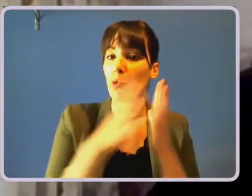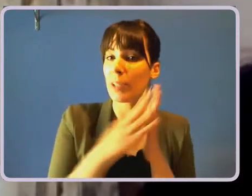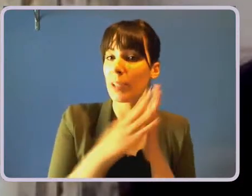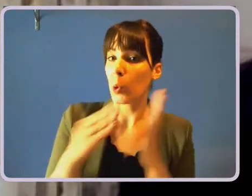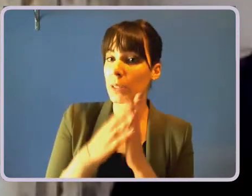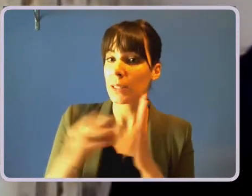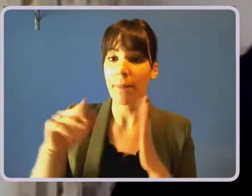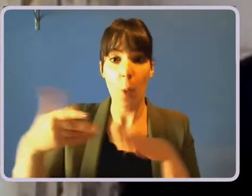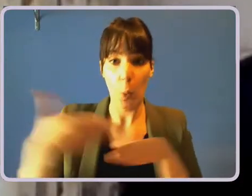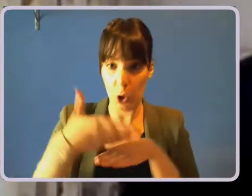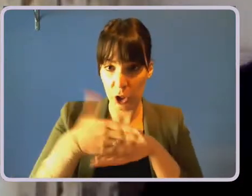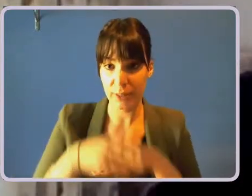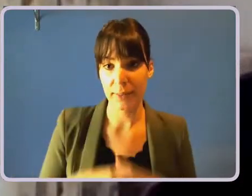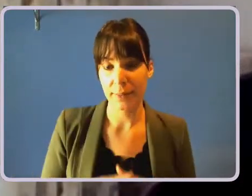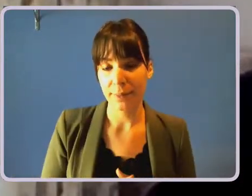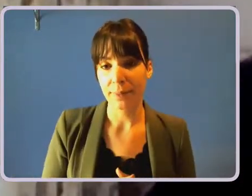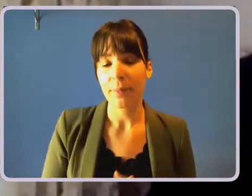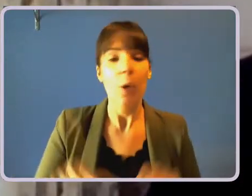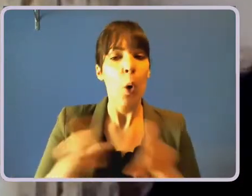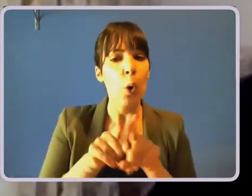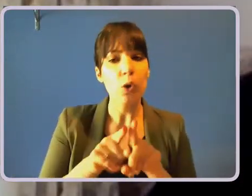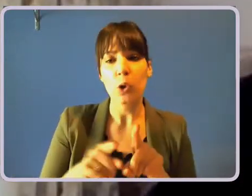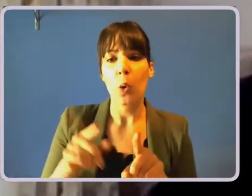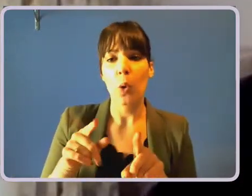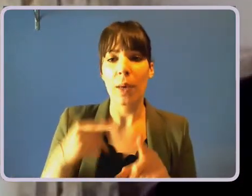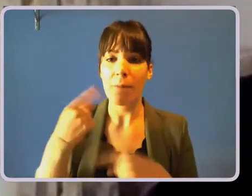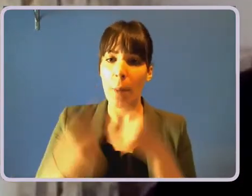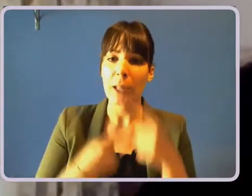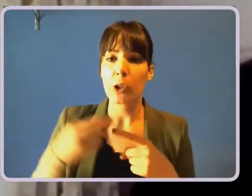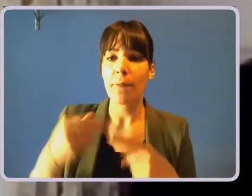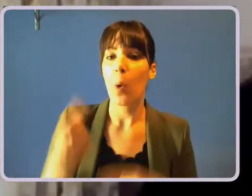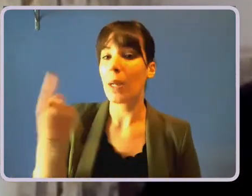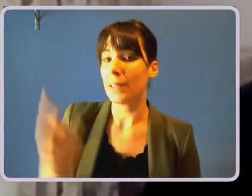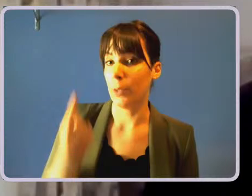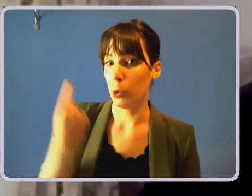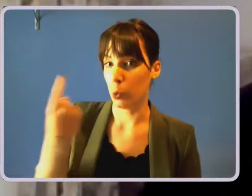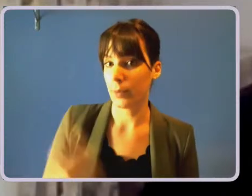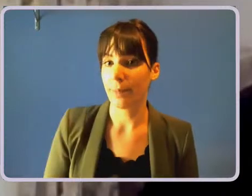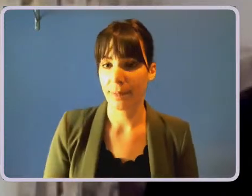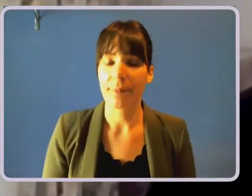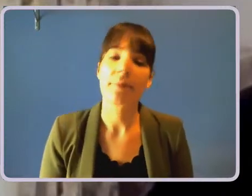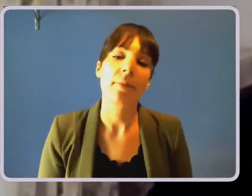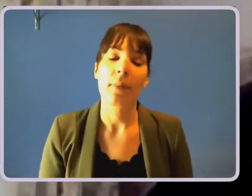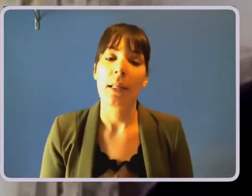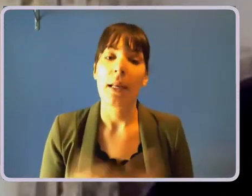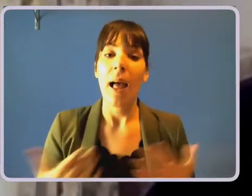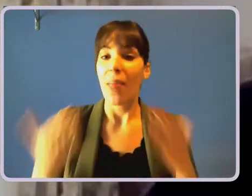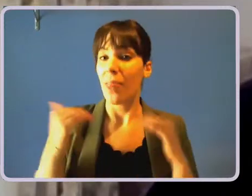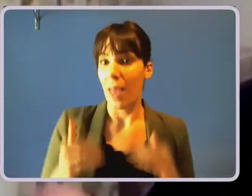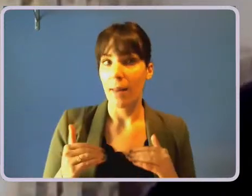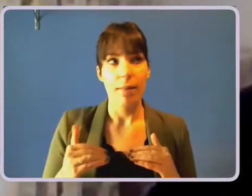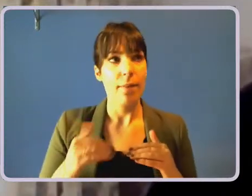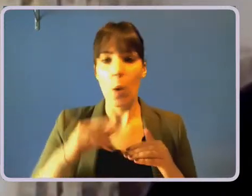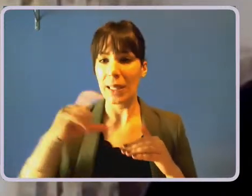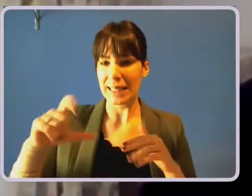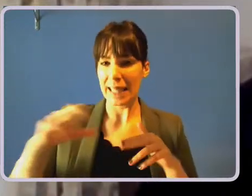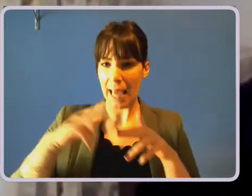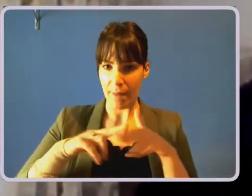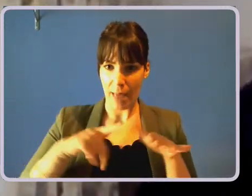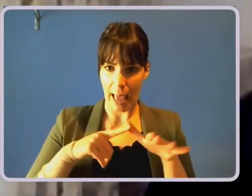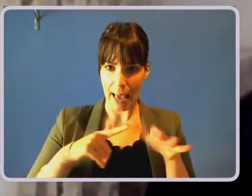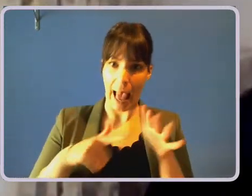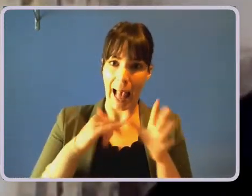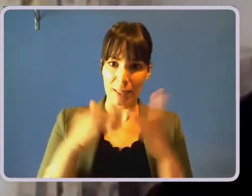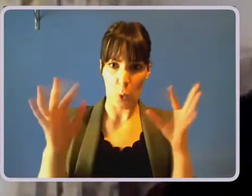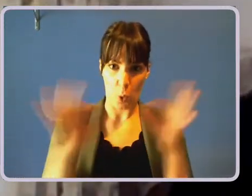and also for individuals. And then internally for CFA, because I think who was it who